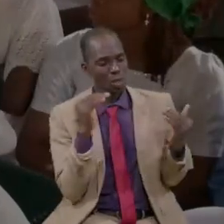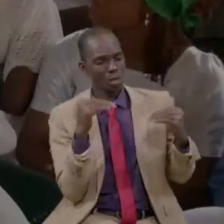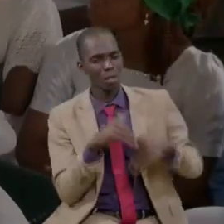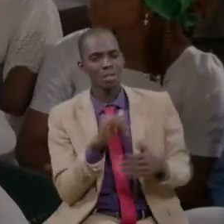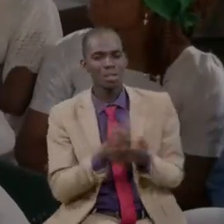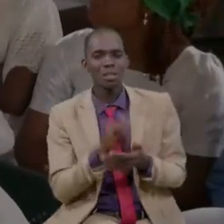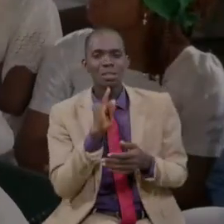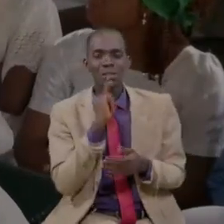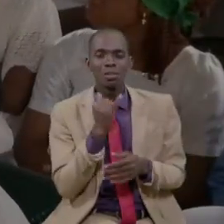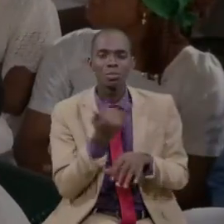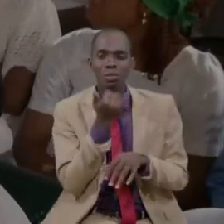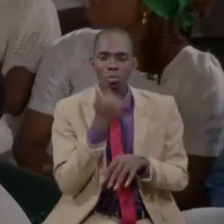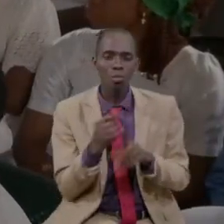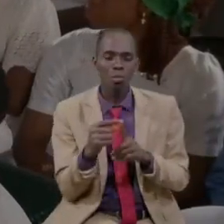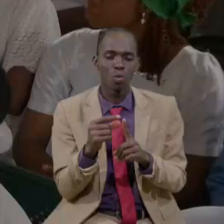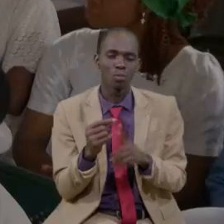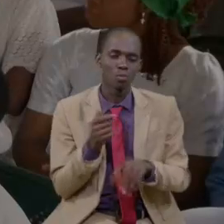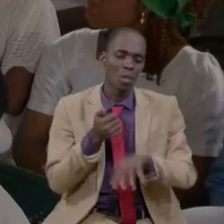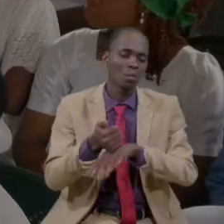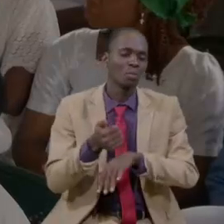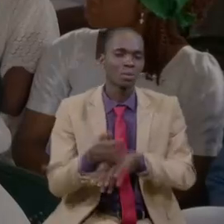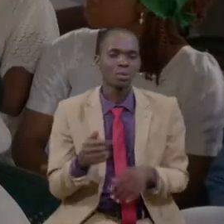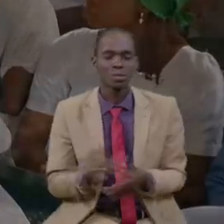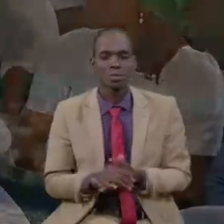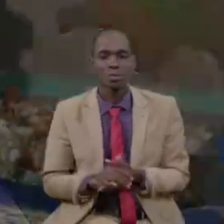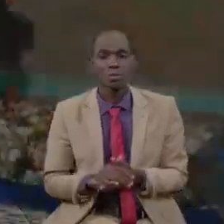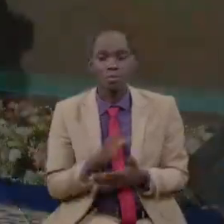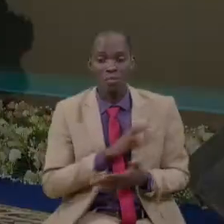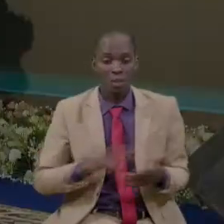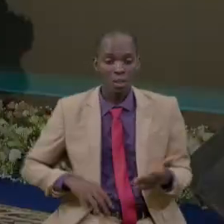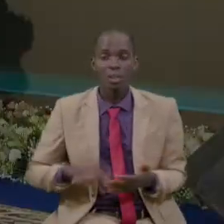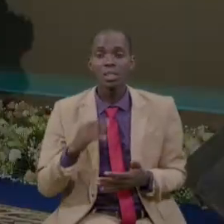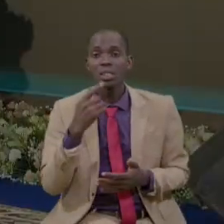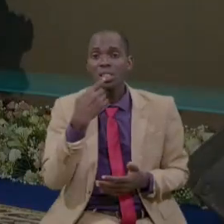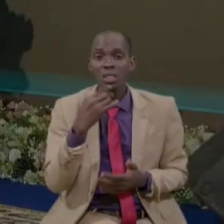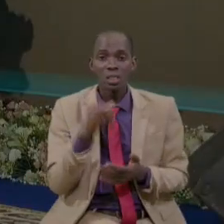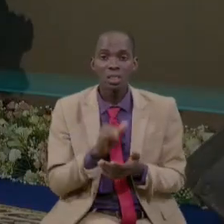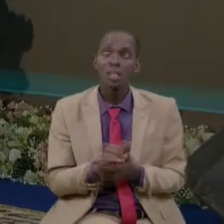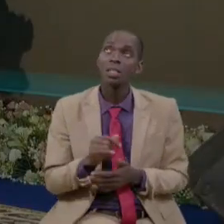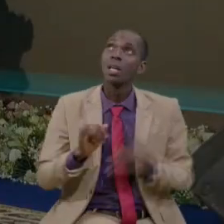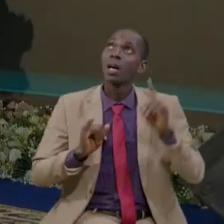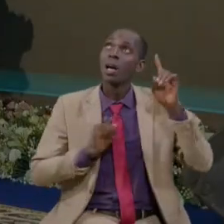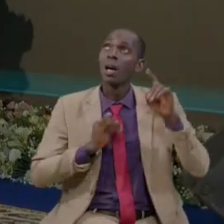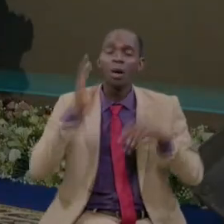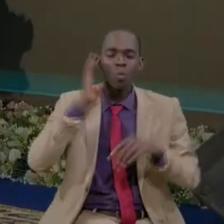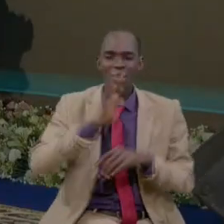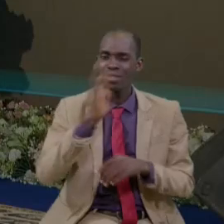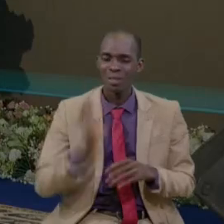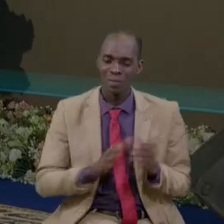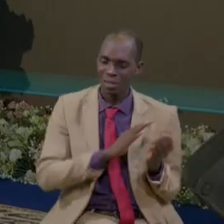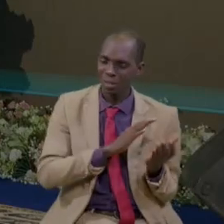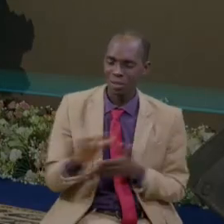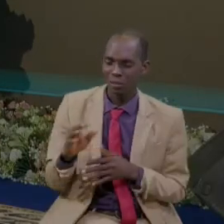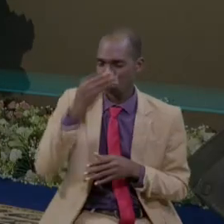is here. Christ says, I will never leave you. I will never forsake you. And he can